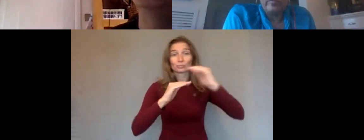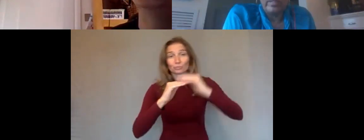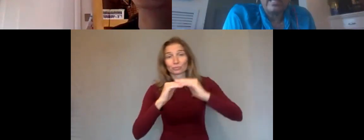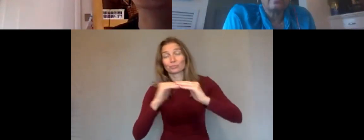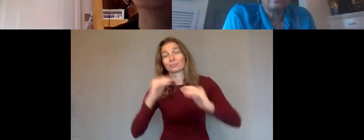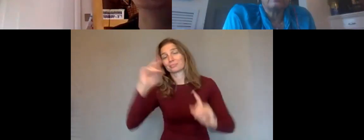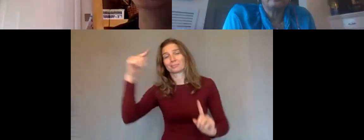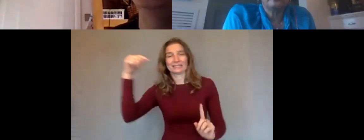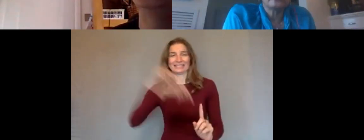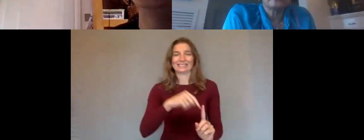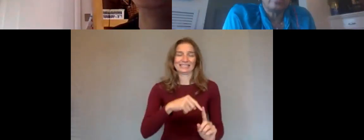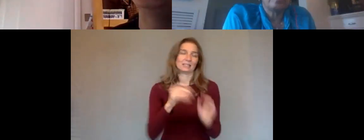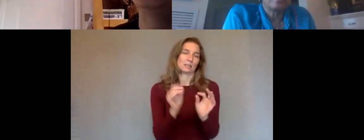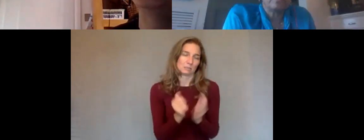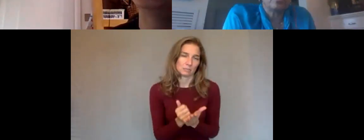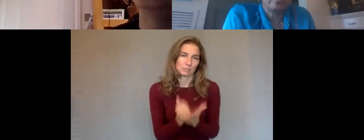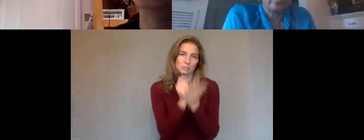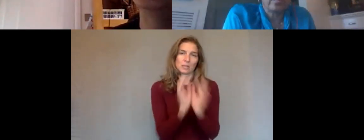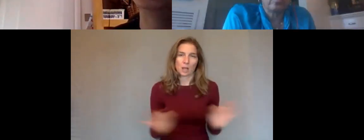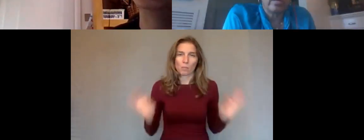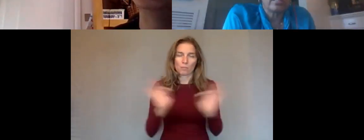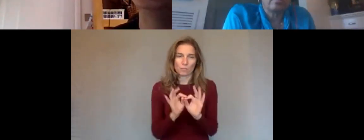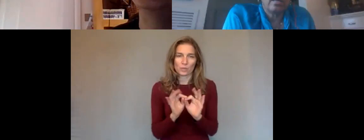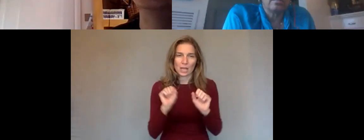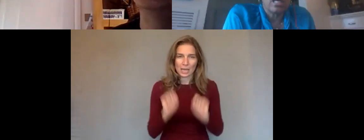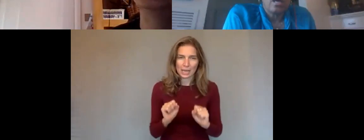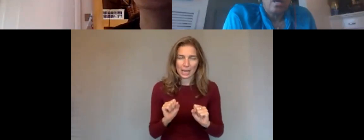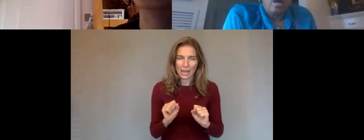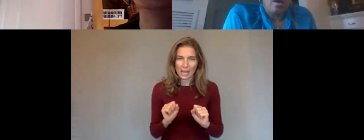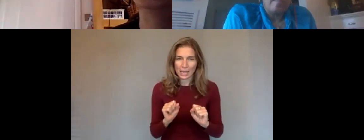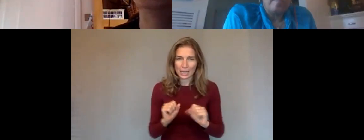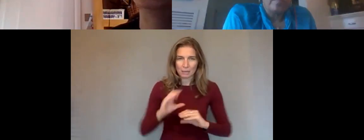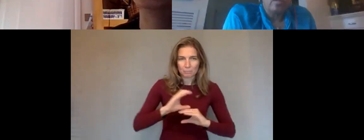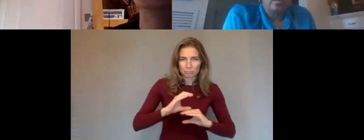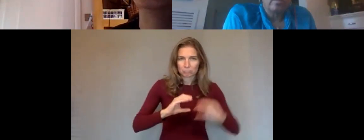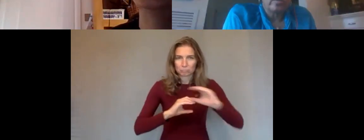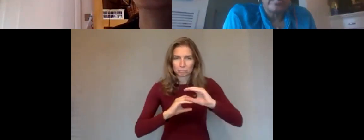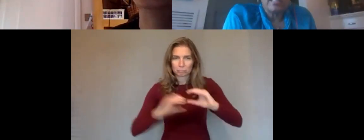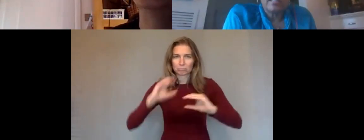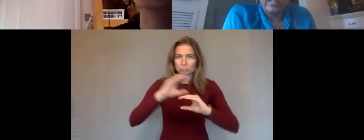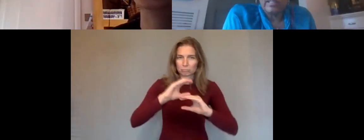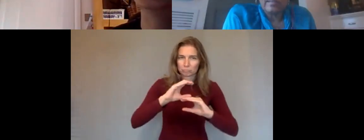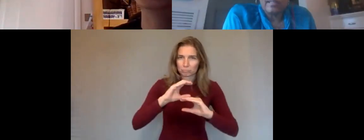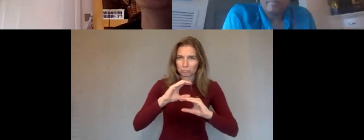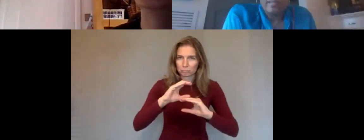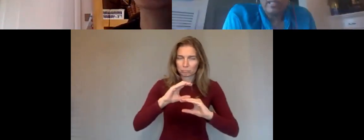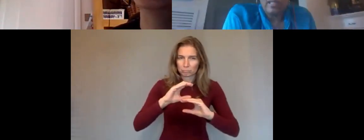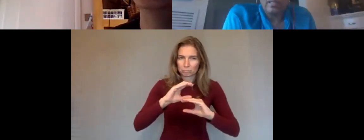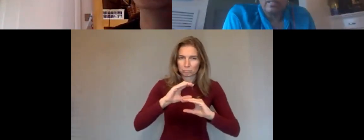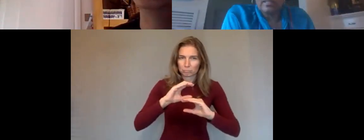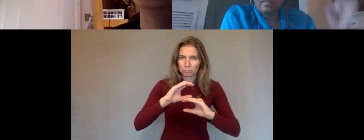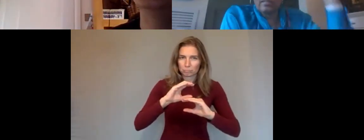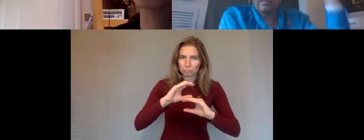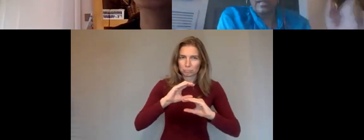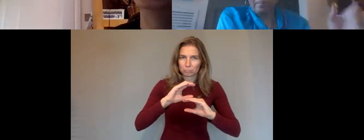really helpful. And I think that would also help speak to the point that you raised around, the creators feeling that the